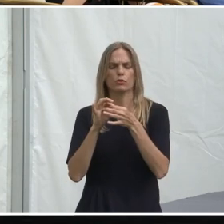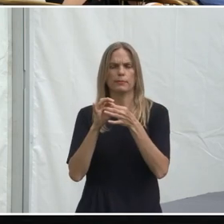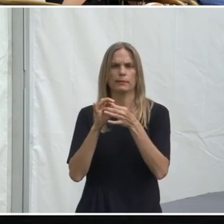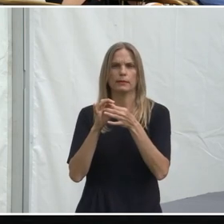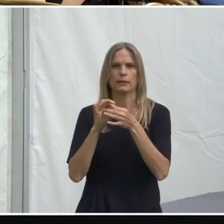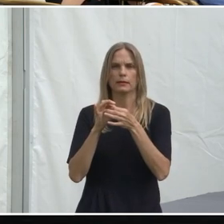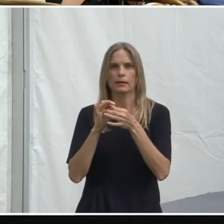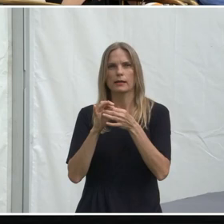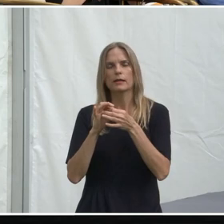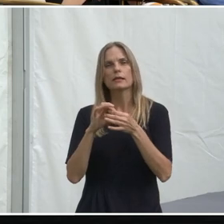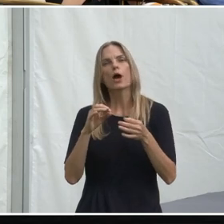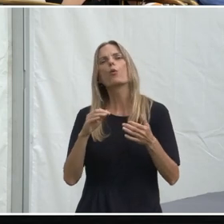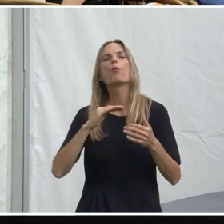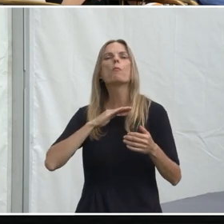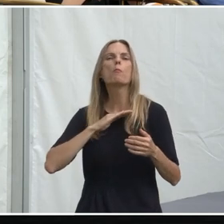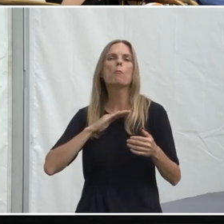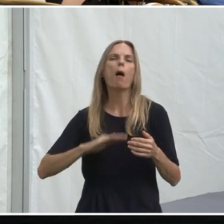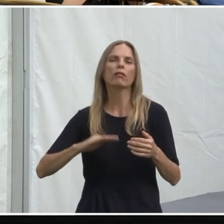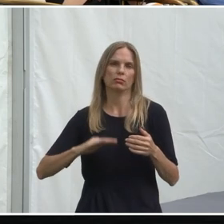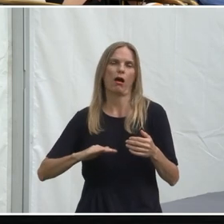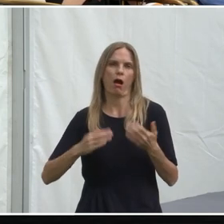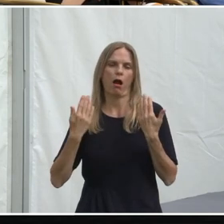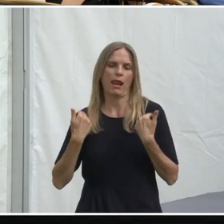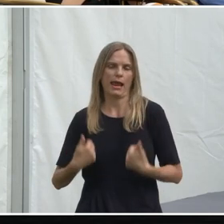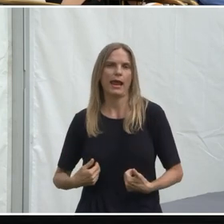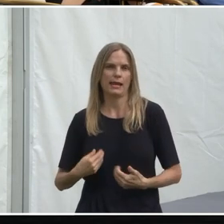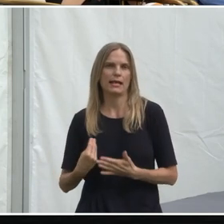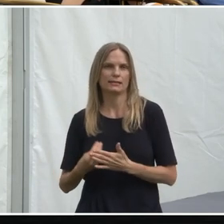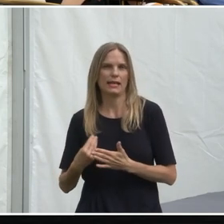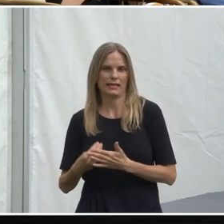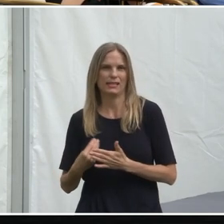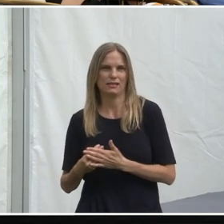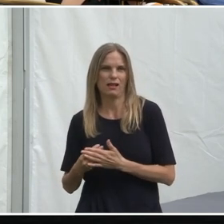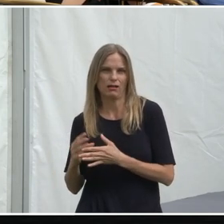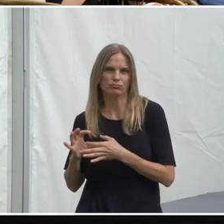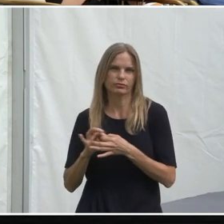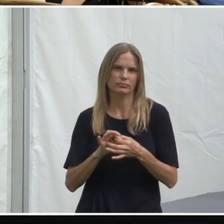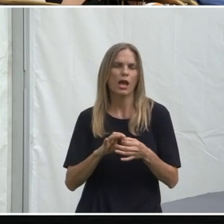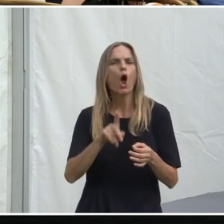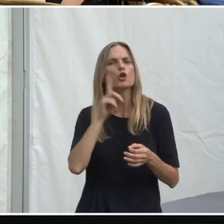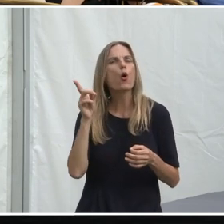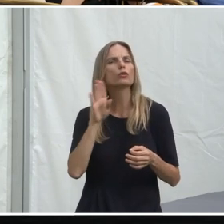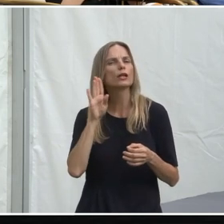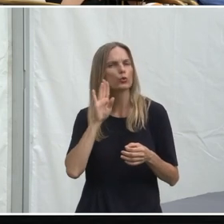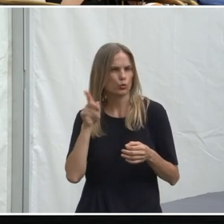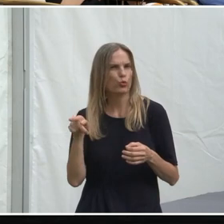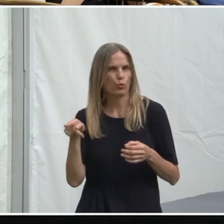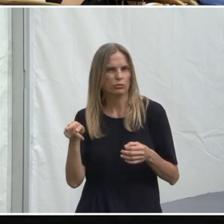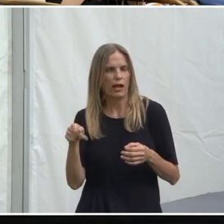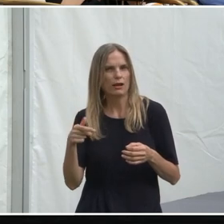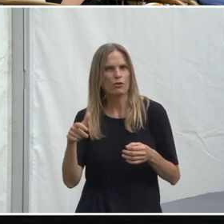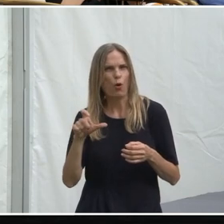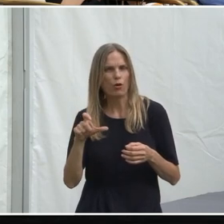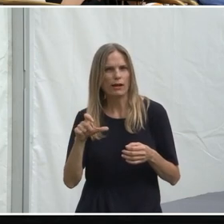lower self-worth and feeling of loneliness for particularly young girls, as I understand it, who don't seem to